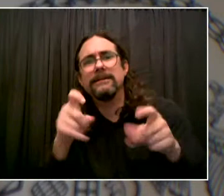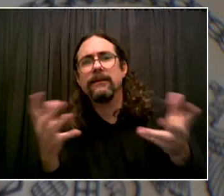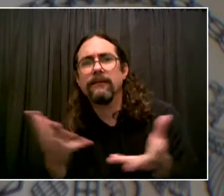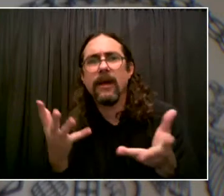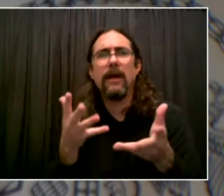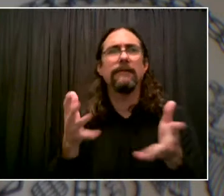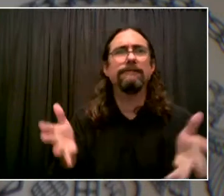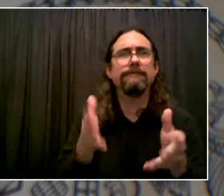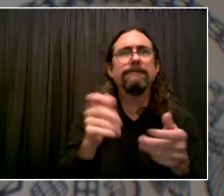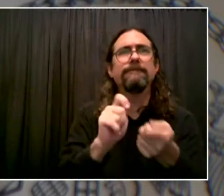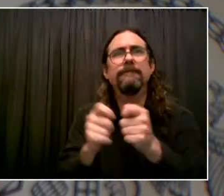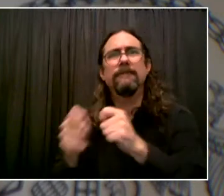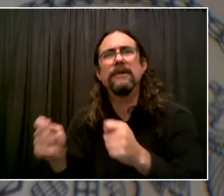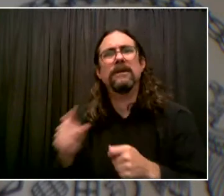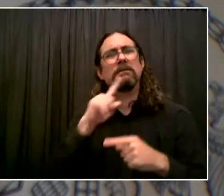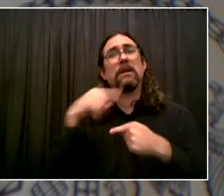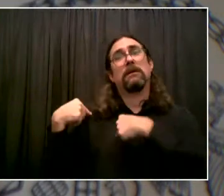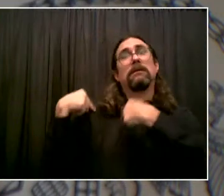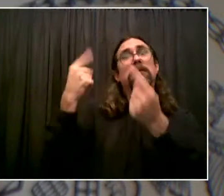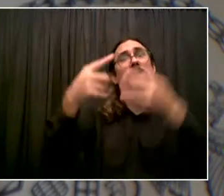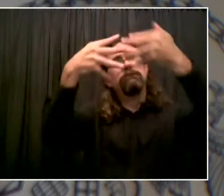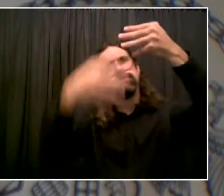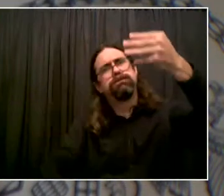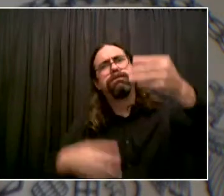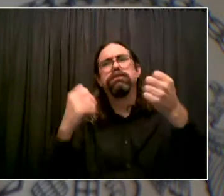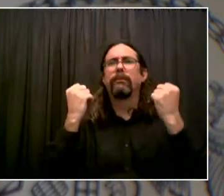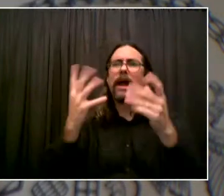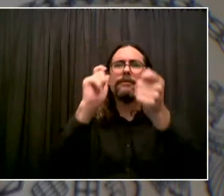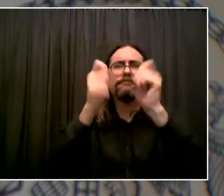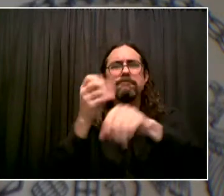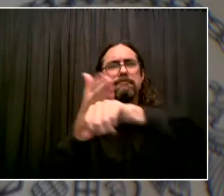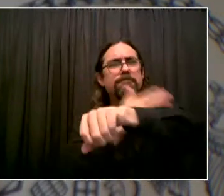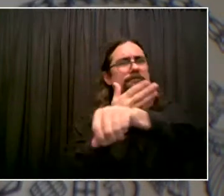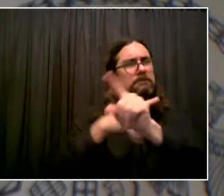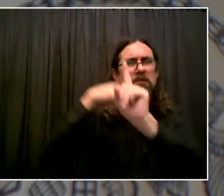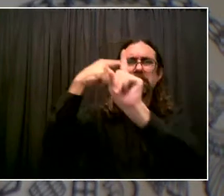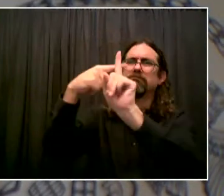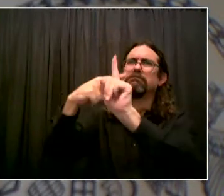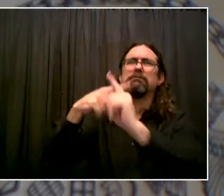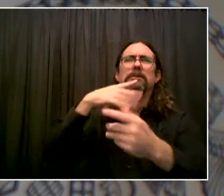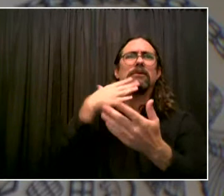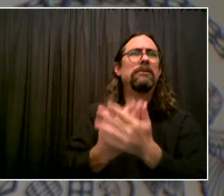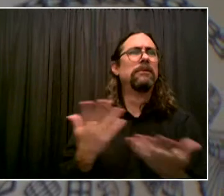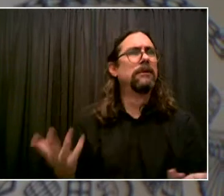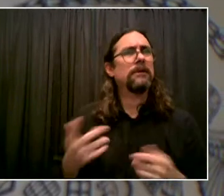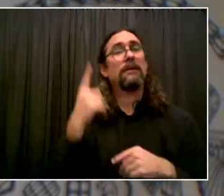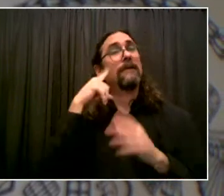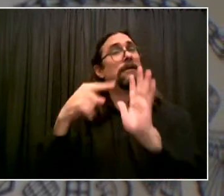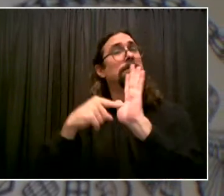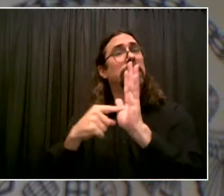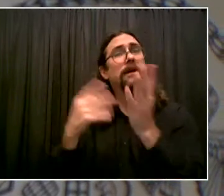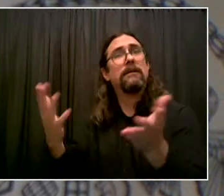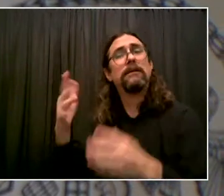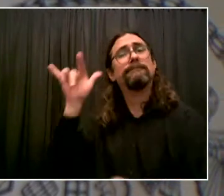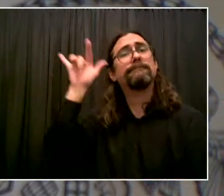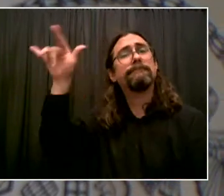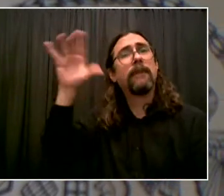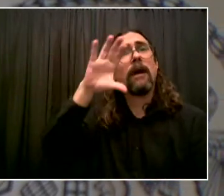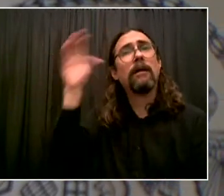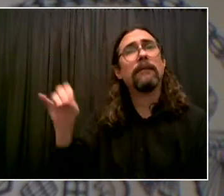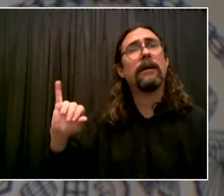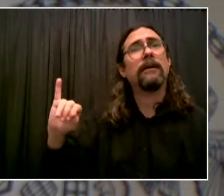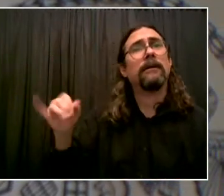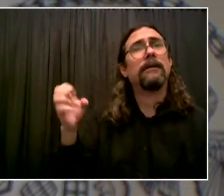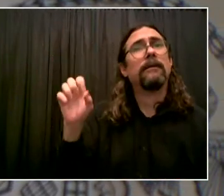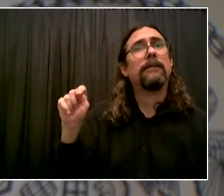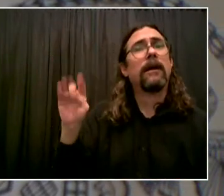with us on the JetBlue project to keep JetBlue in Queens. I talked about Bartlett Dairy, where we're bringing 400 union